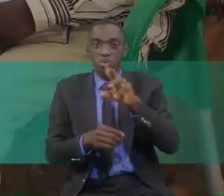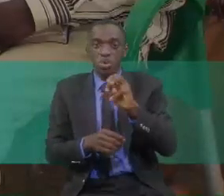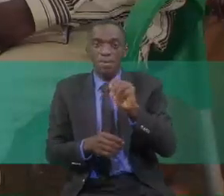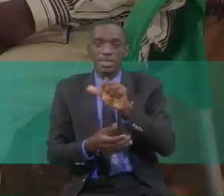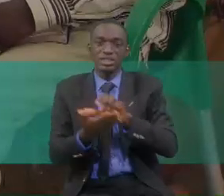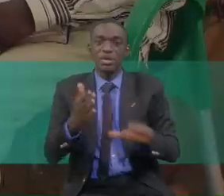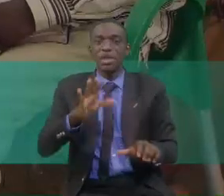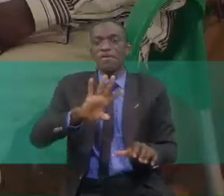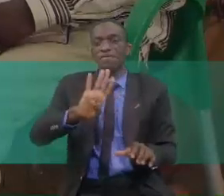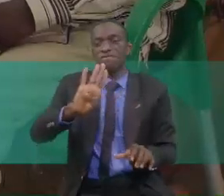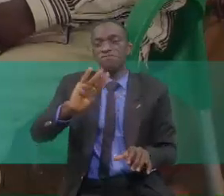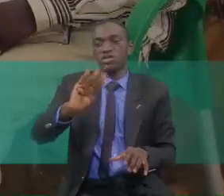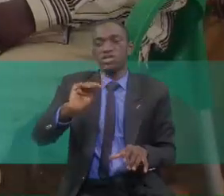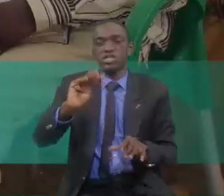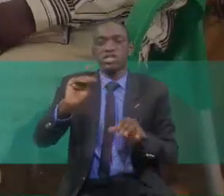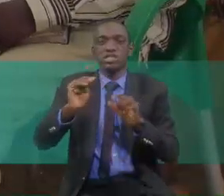looking at